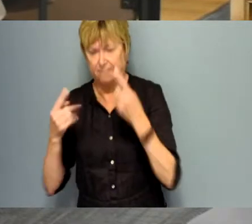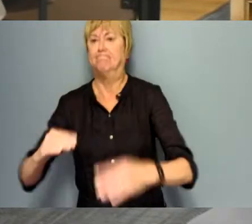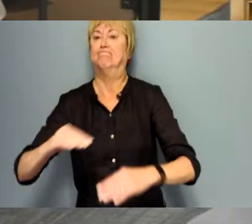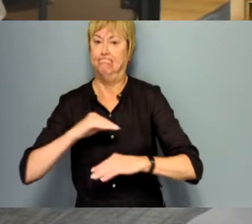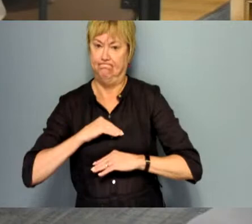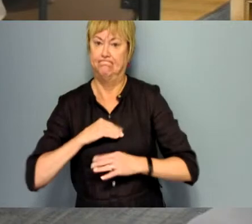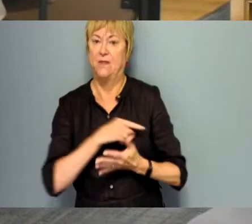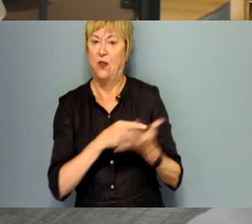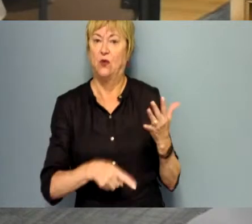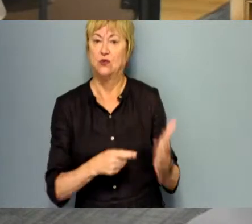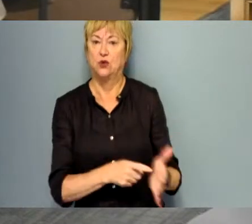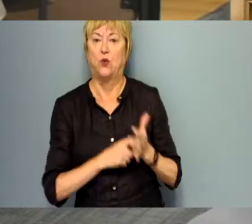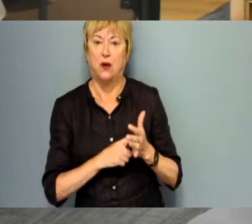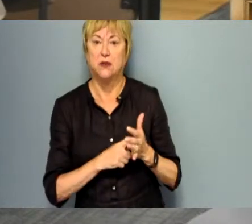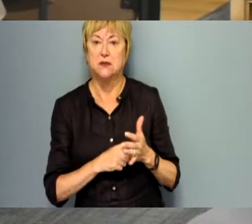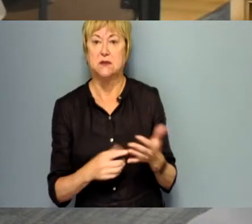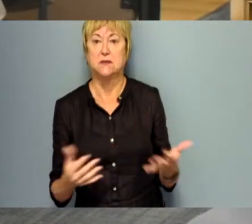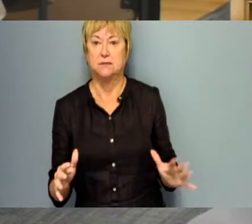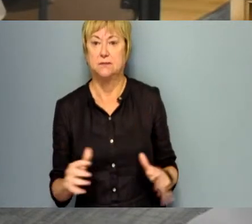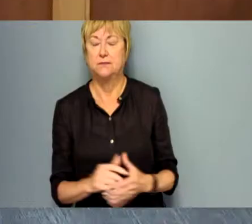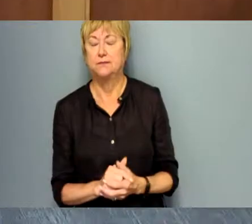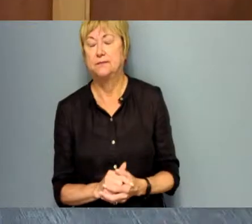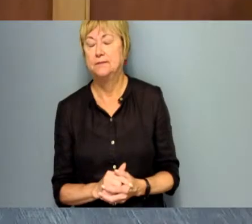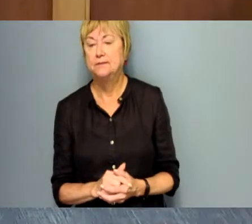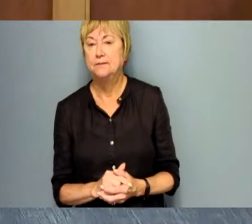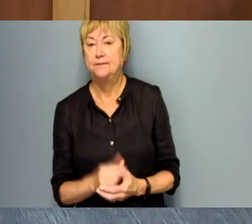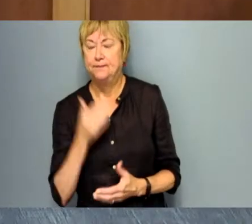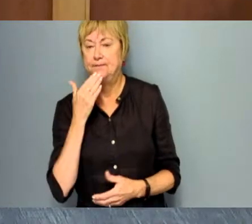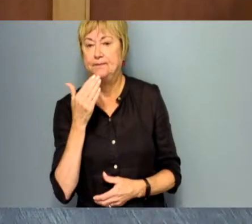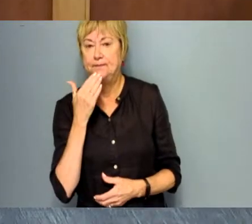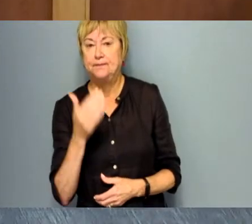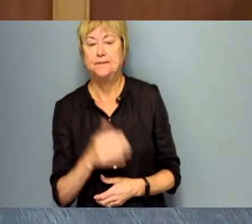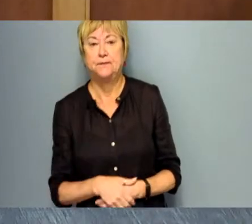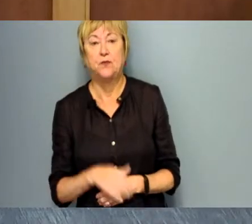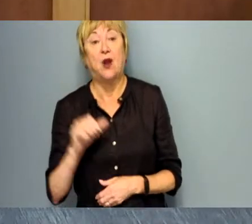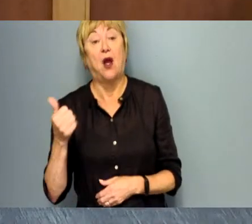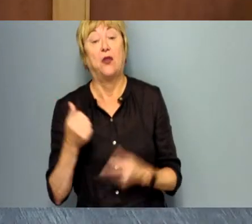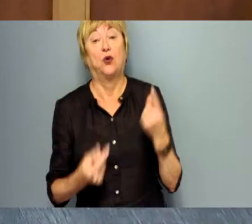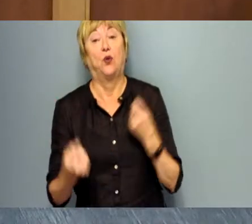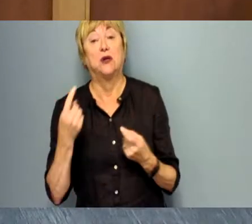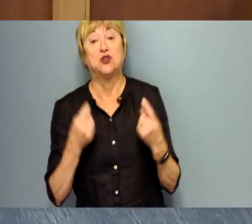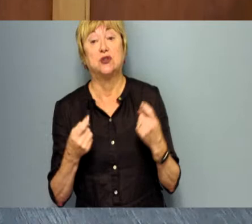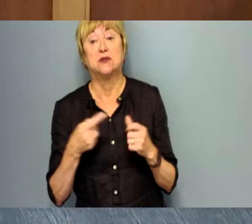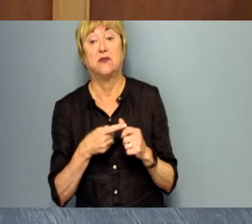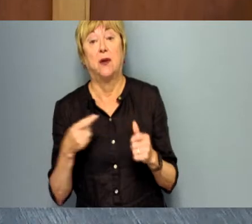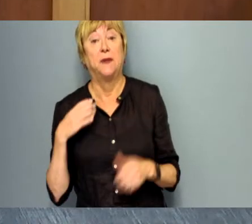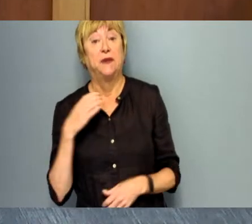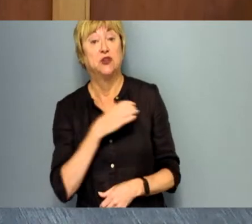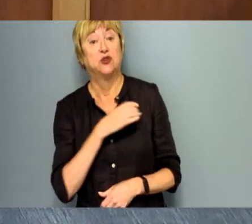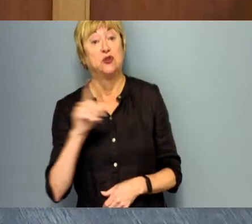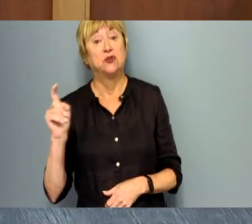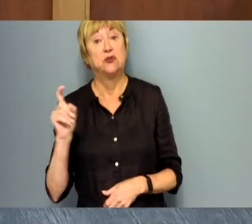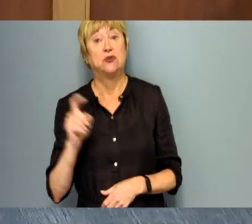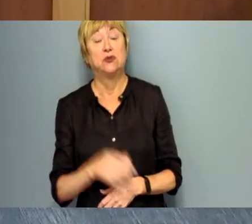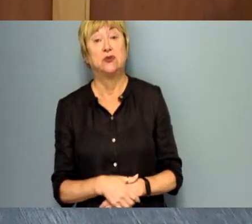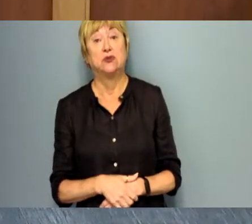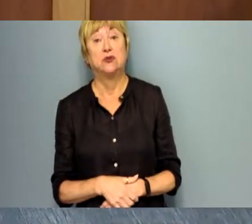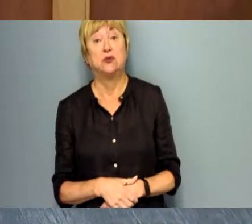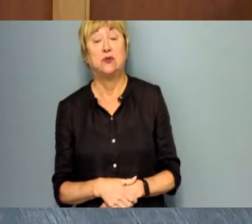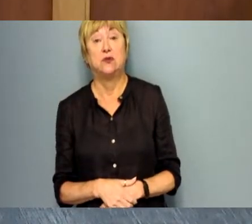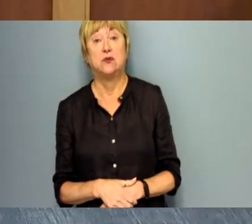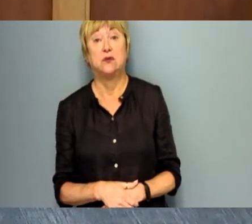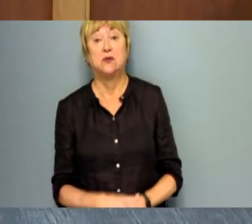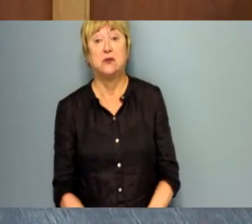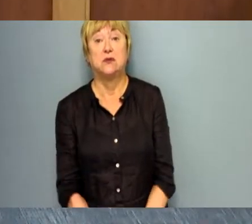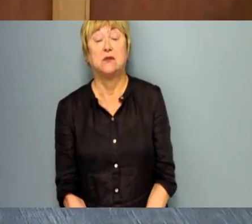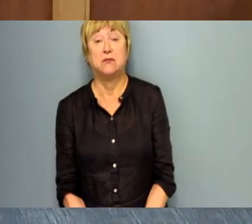requirements. Okay. All right, thank you, appreciate that. Other questions from commissioners or comments?